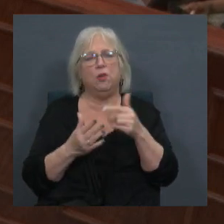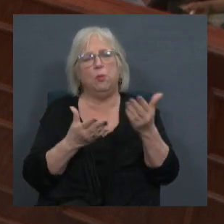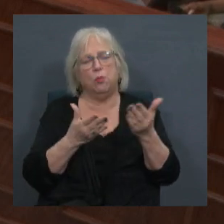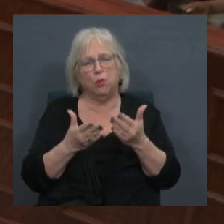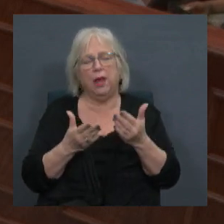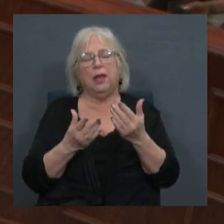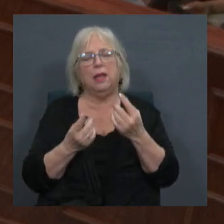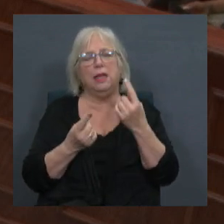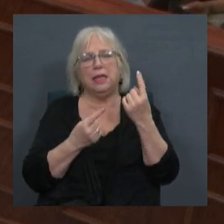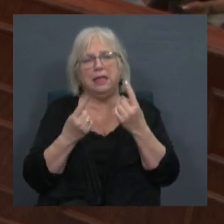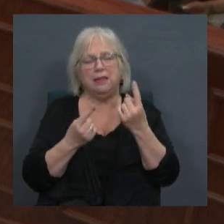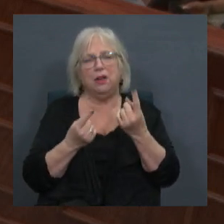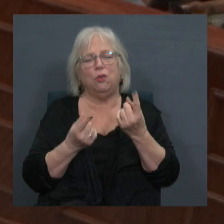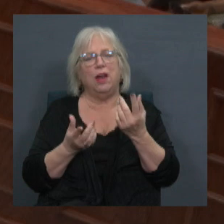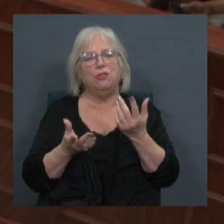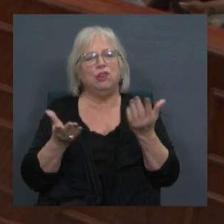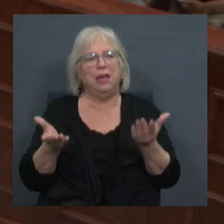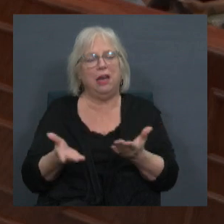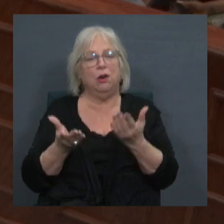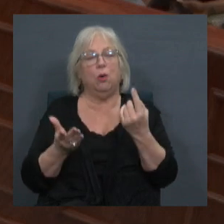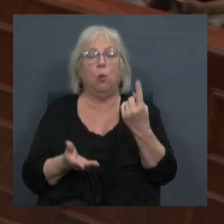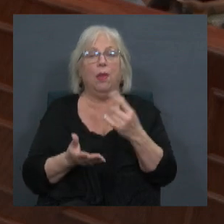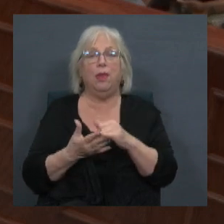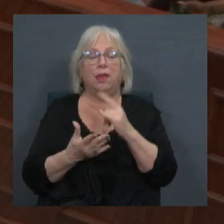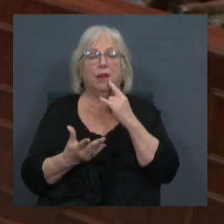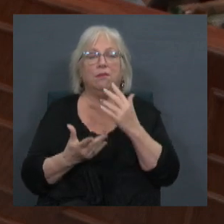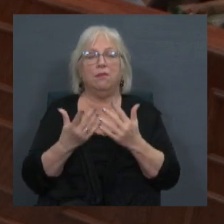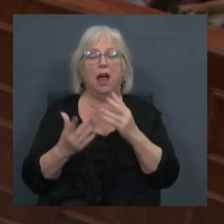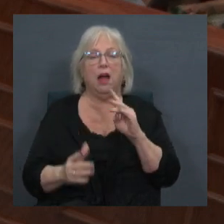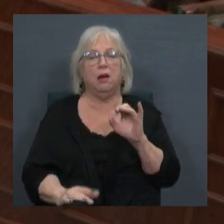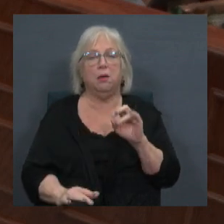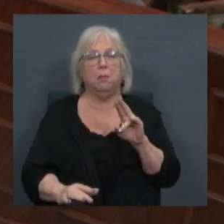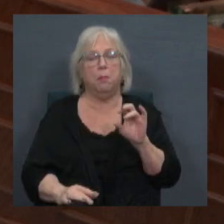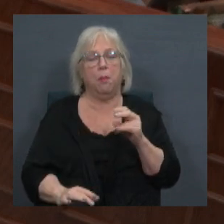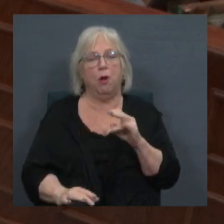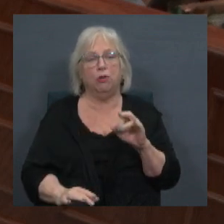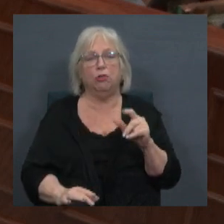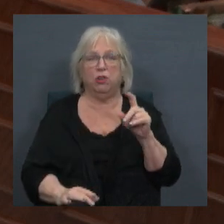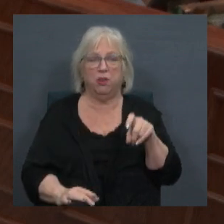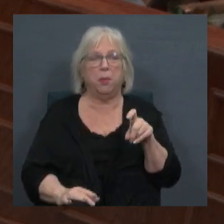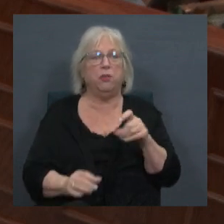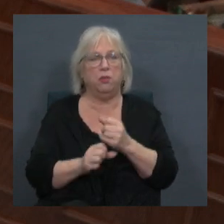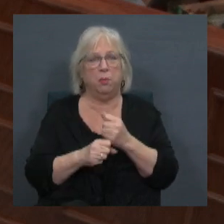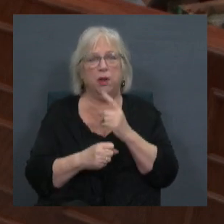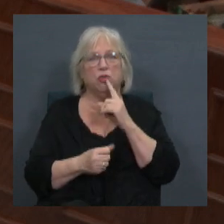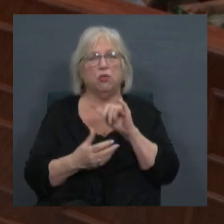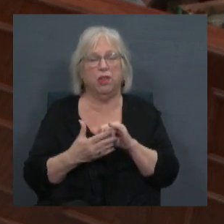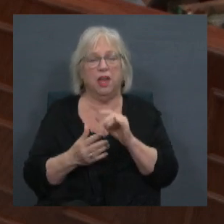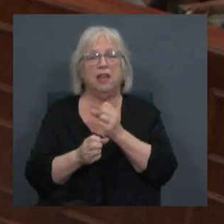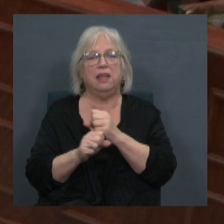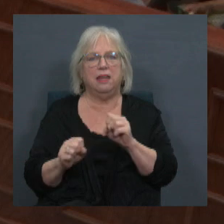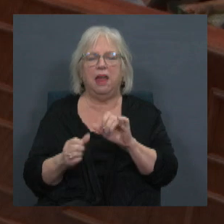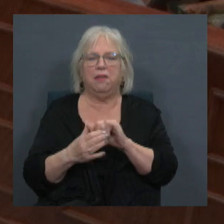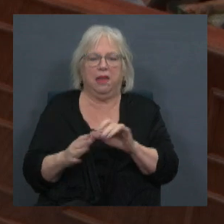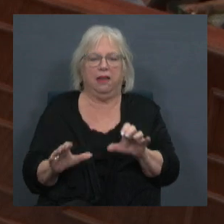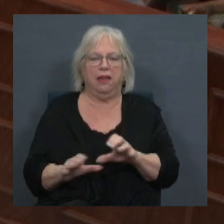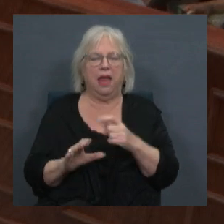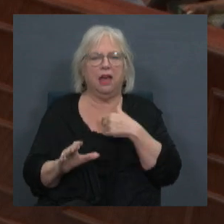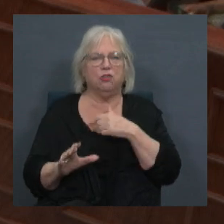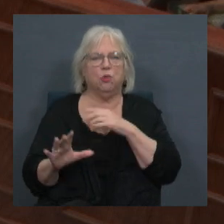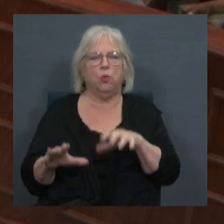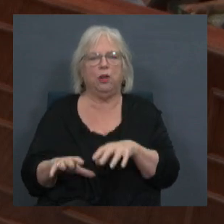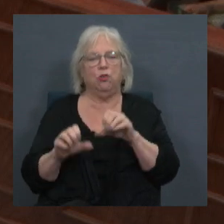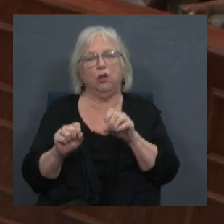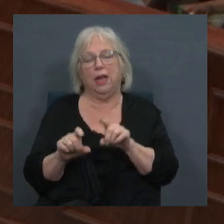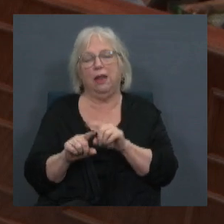consideration, one, that the fire marshal was supposed to make sure that this was safe, and so it was the action that we took as the